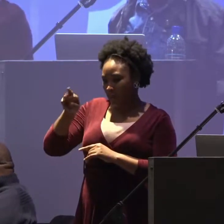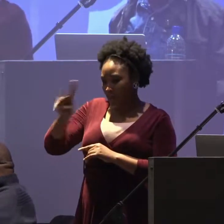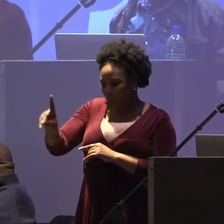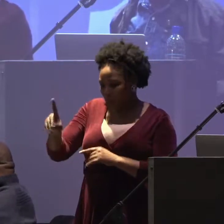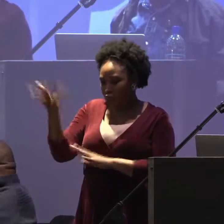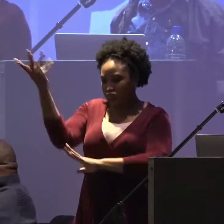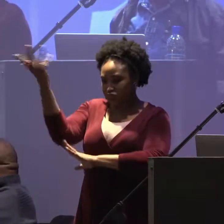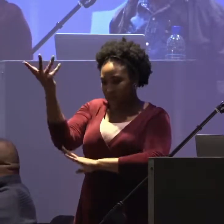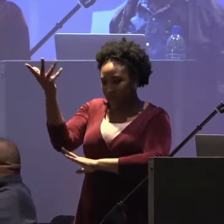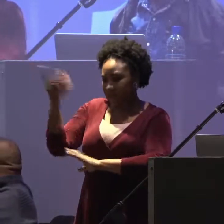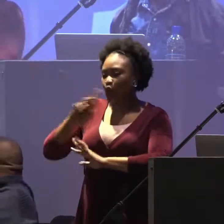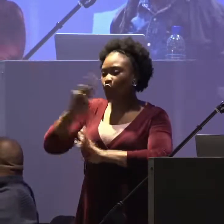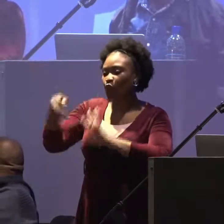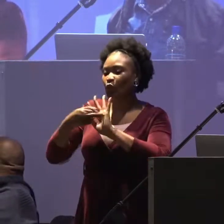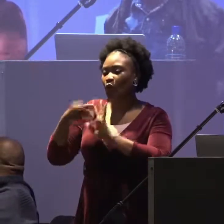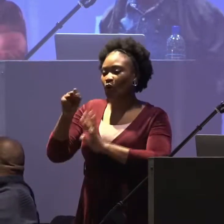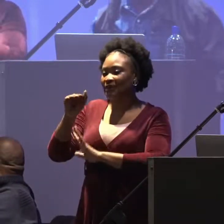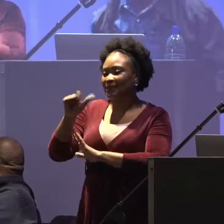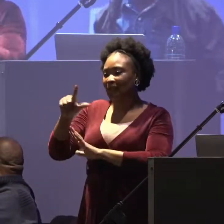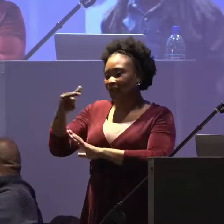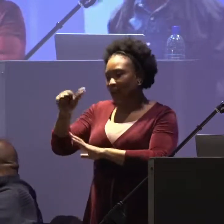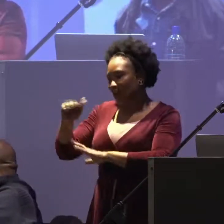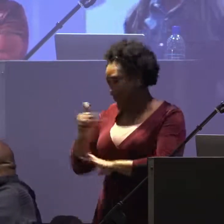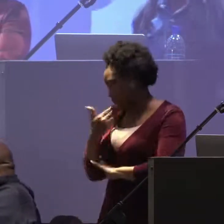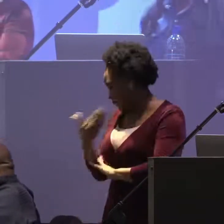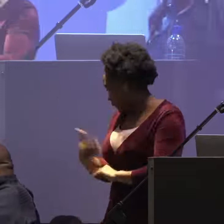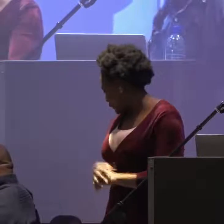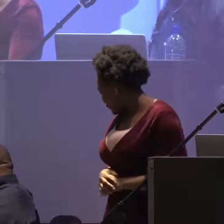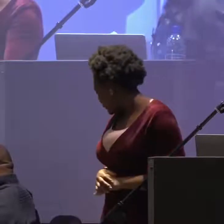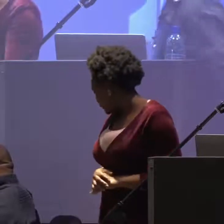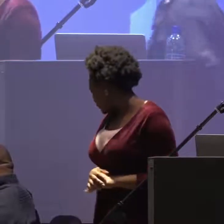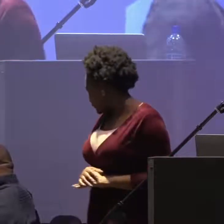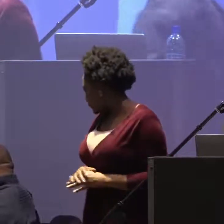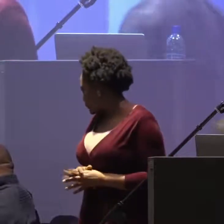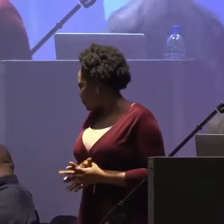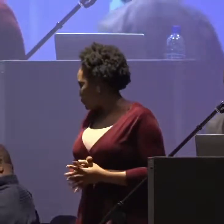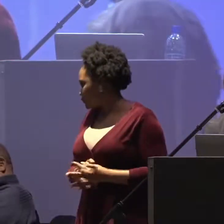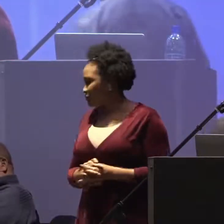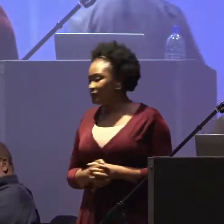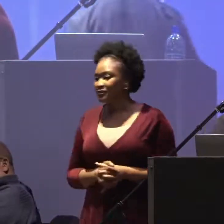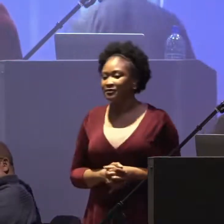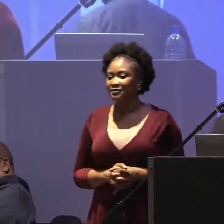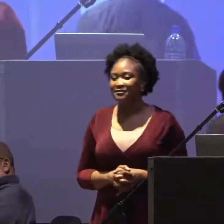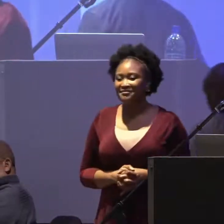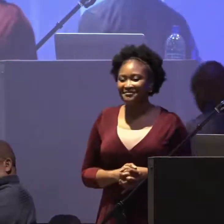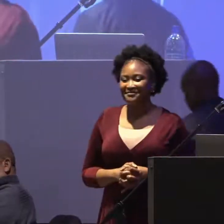the role of SALGA. Thank you.